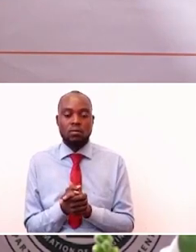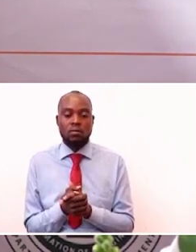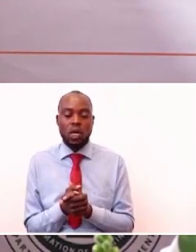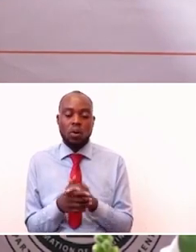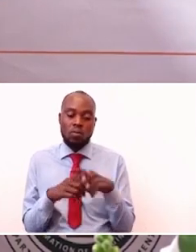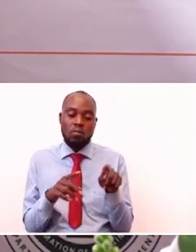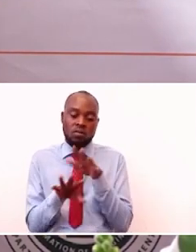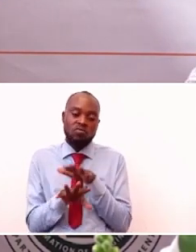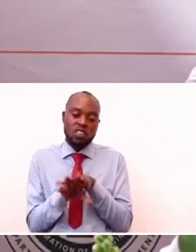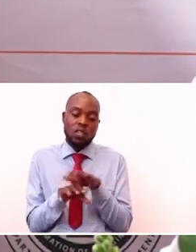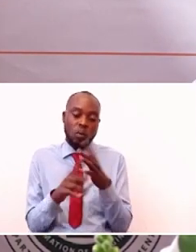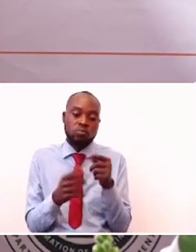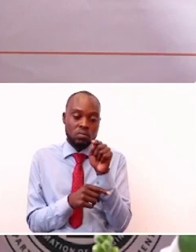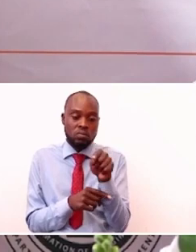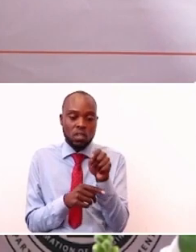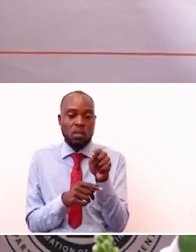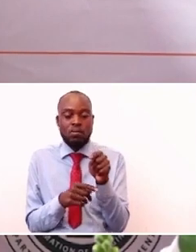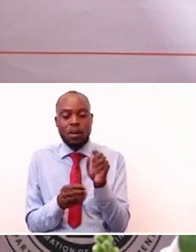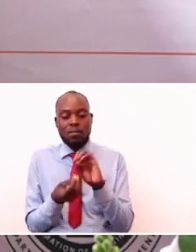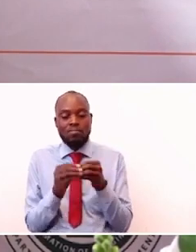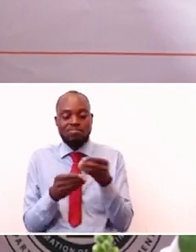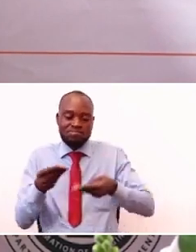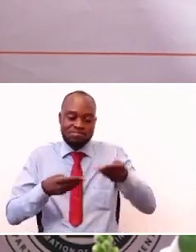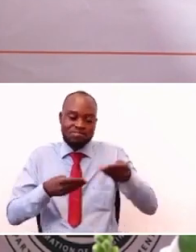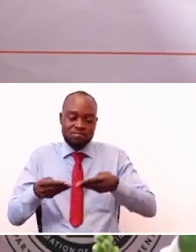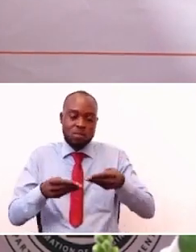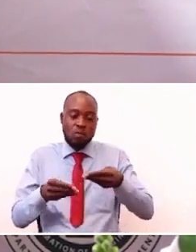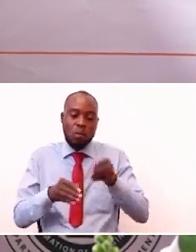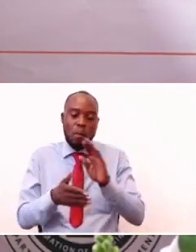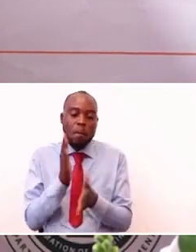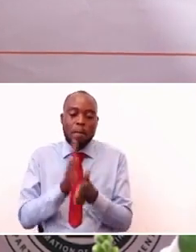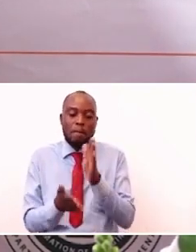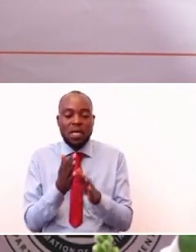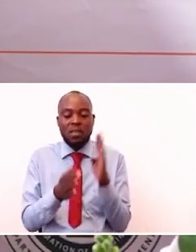faster for them to be able to transact without spending a lot of time trying to